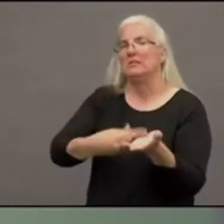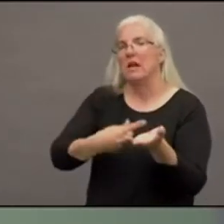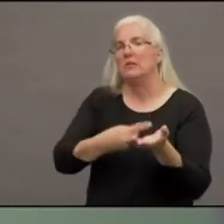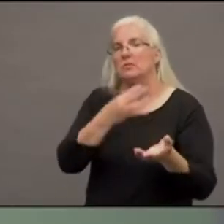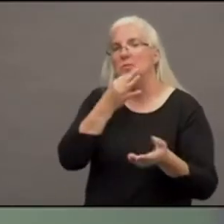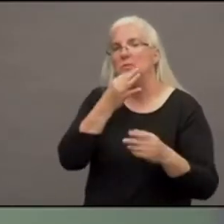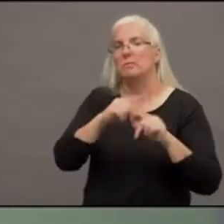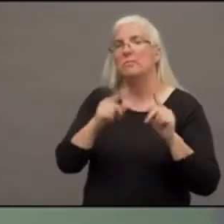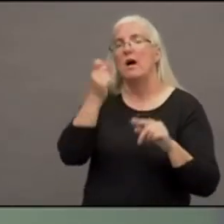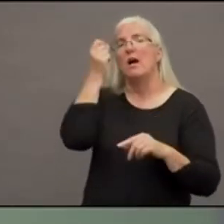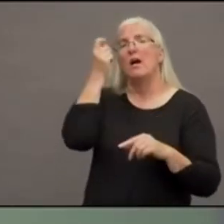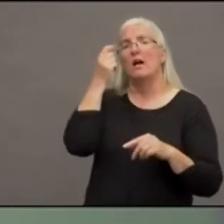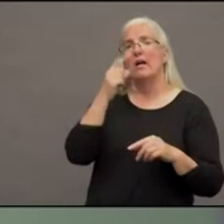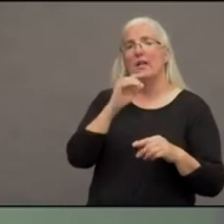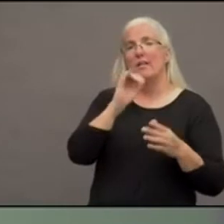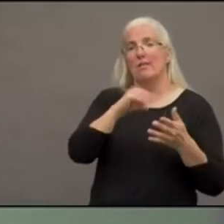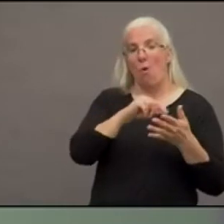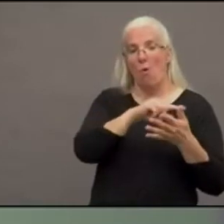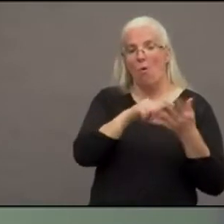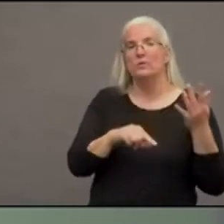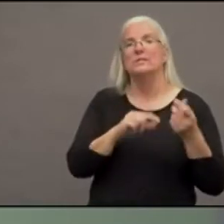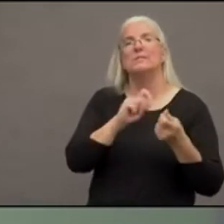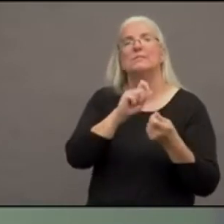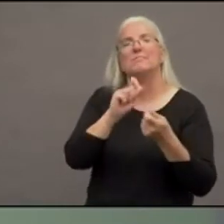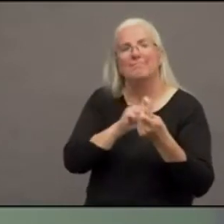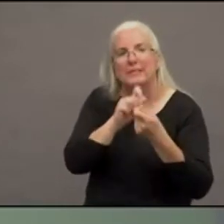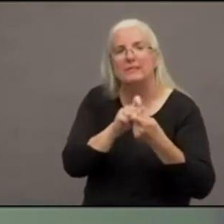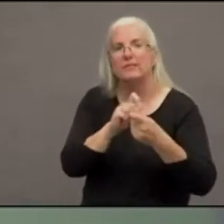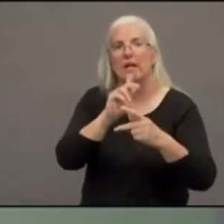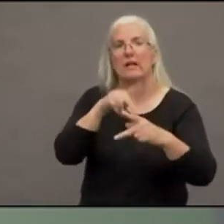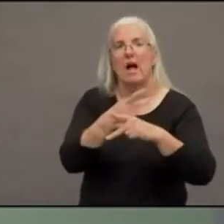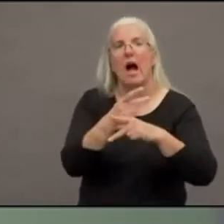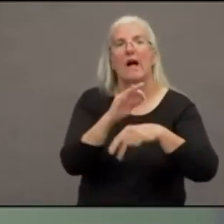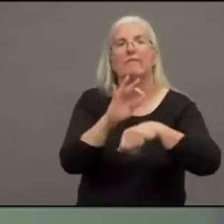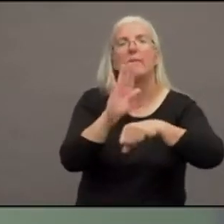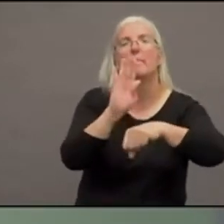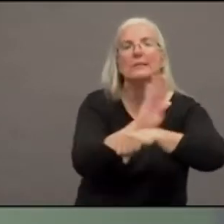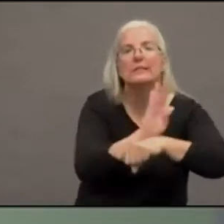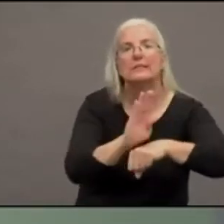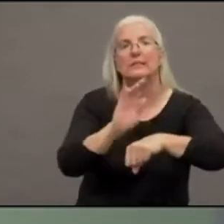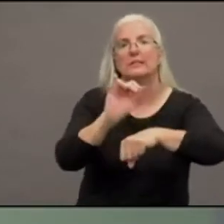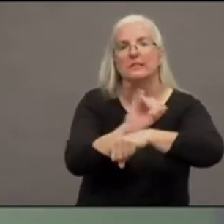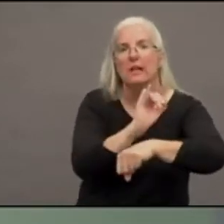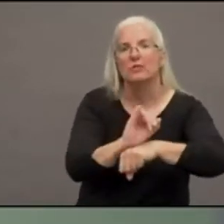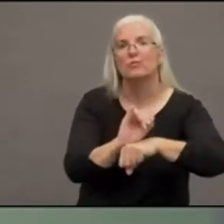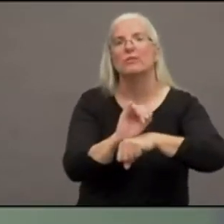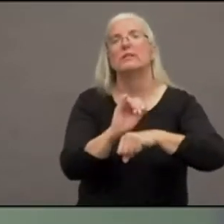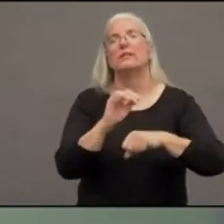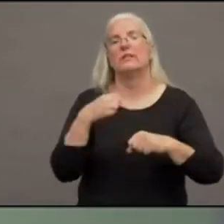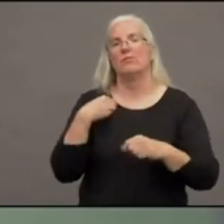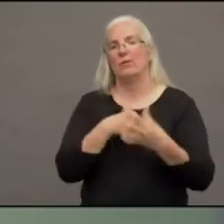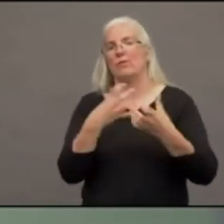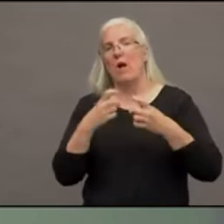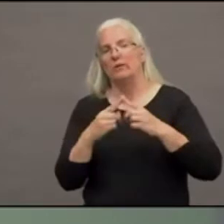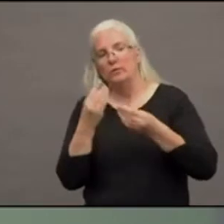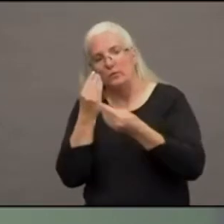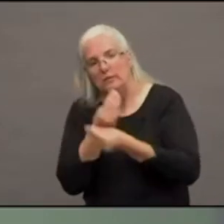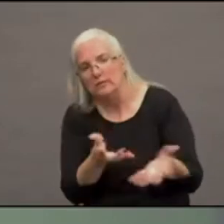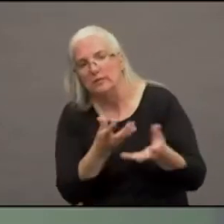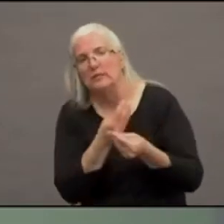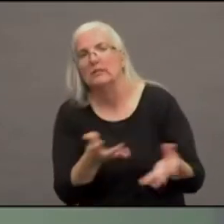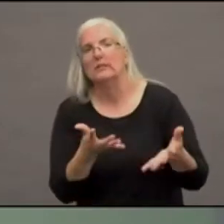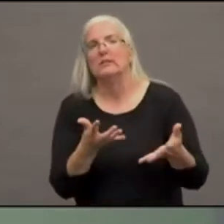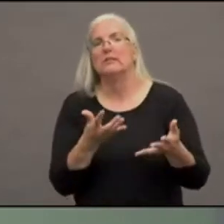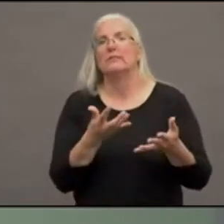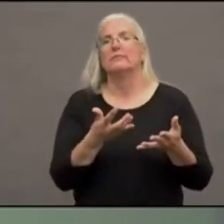for certain types of industries, there are some specific directives that in part incorporate